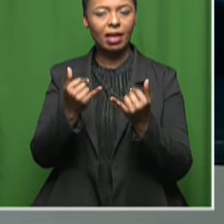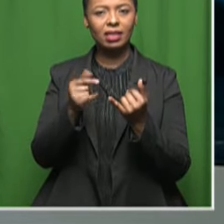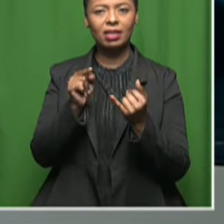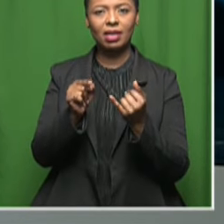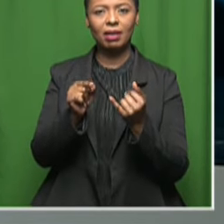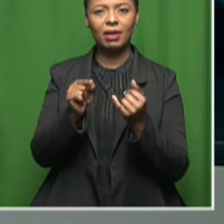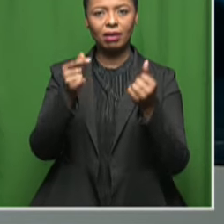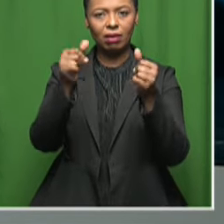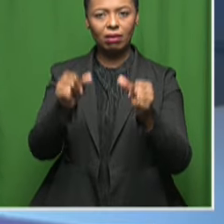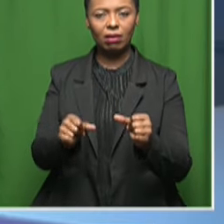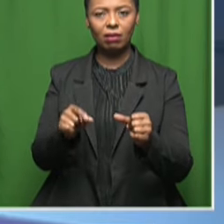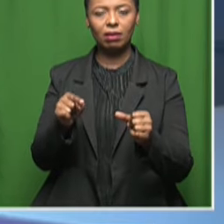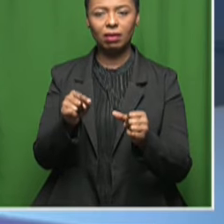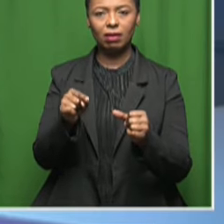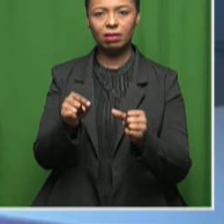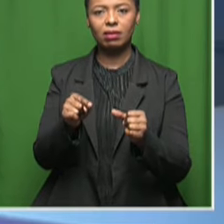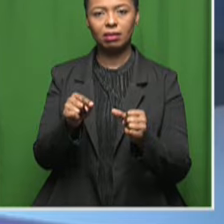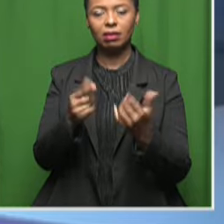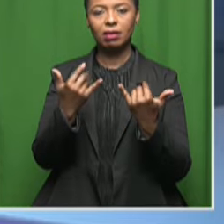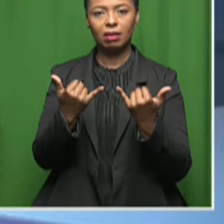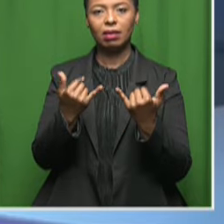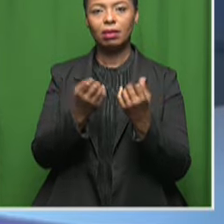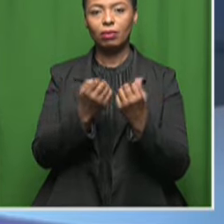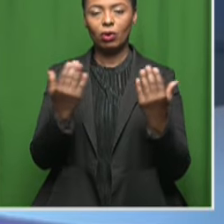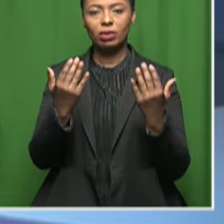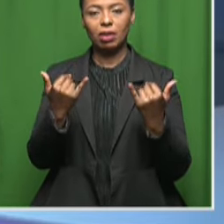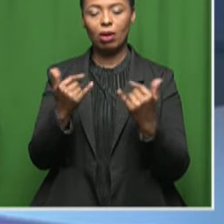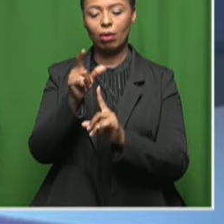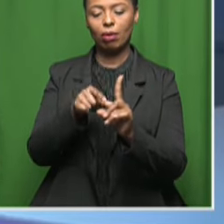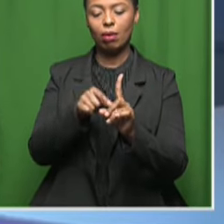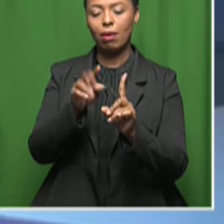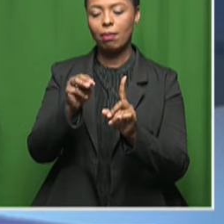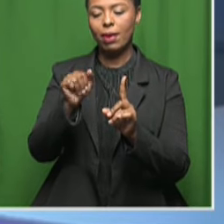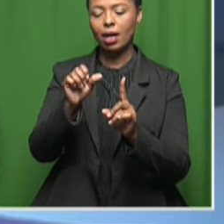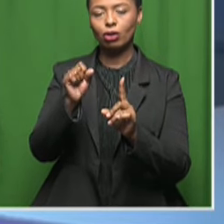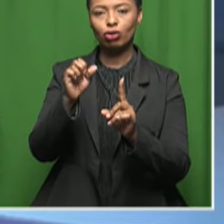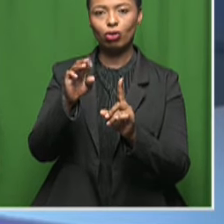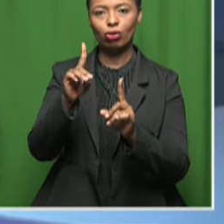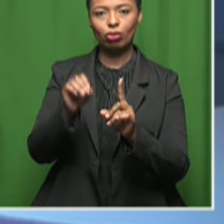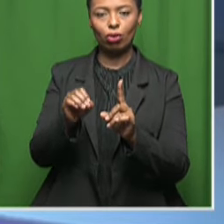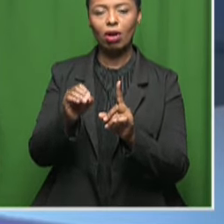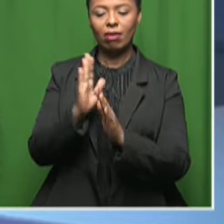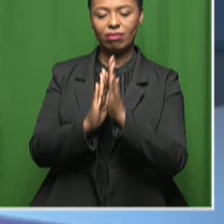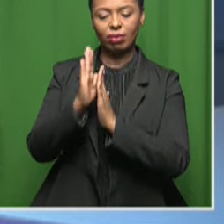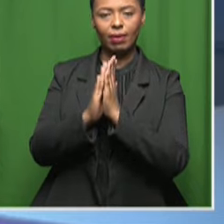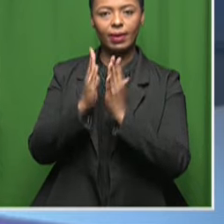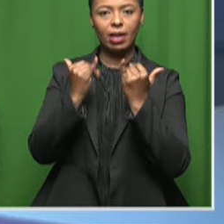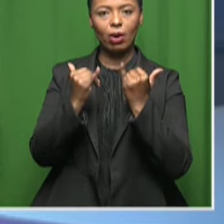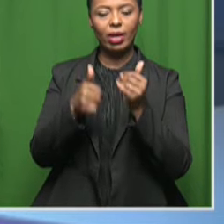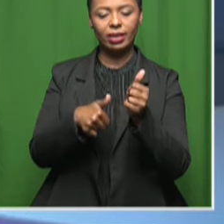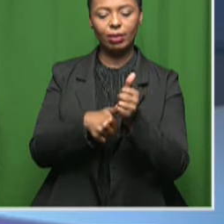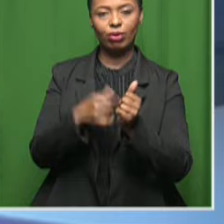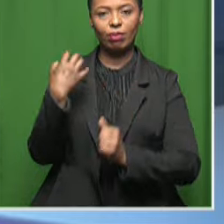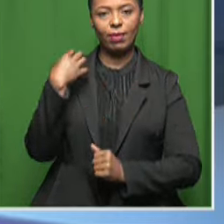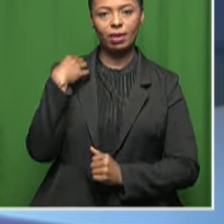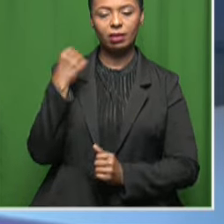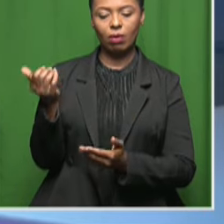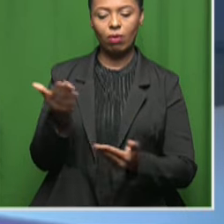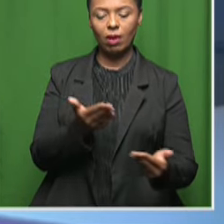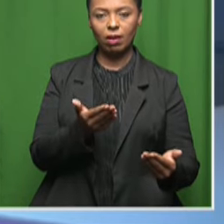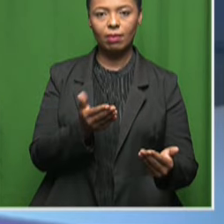Deputy Finance Minister of South Africa, Dr. David Masondo, to help us understand what is contained in that document. Deputy Minister, a very warm welcome to